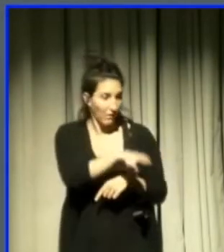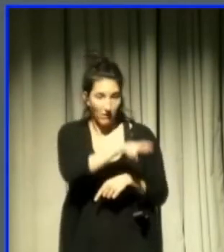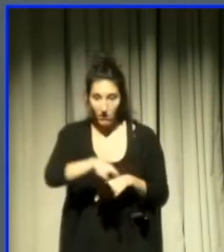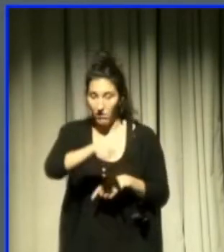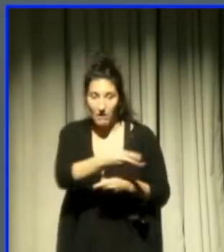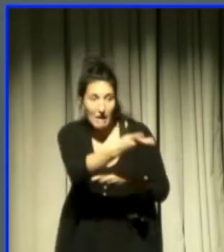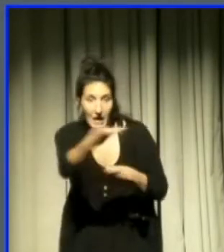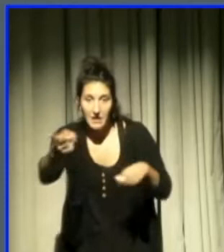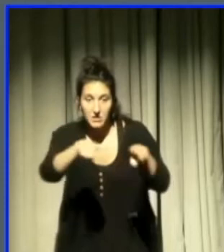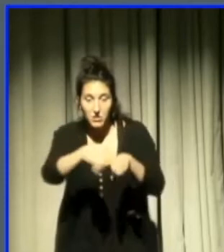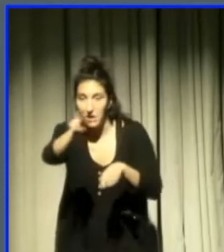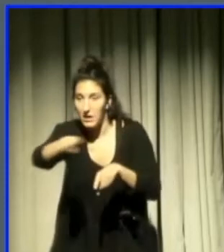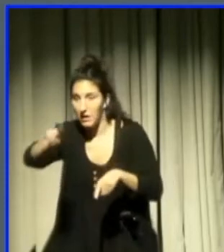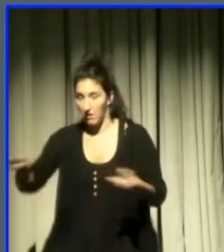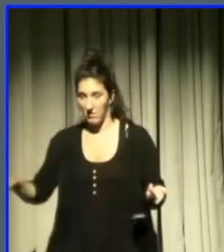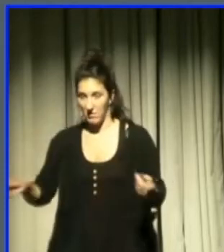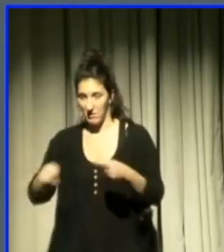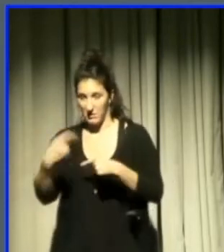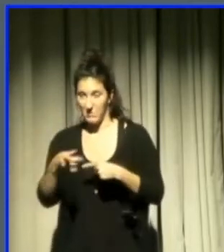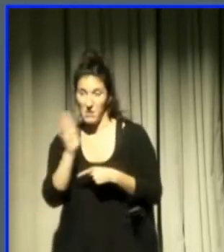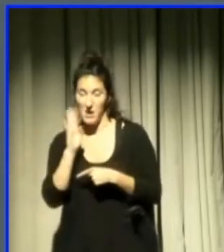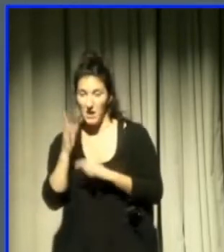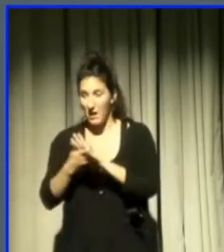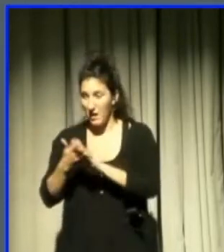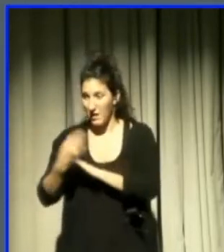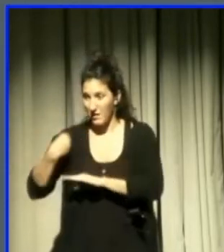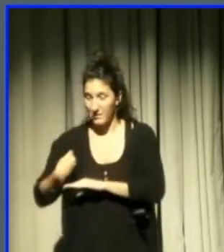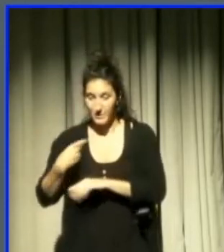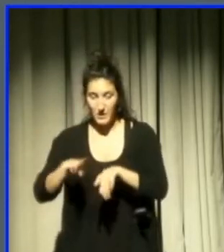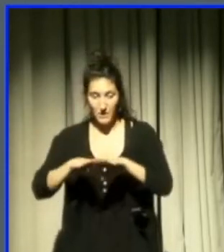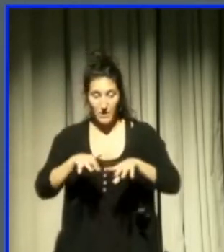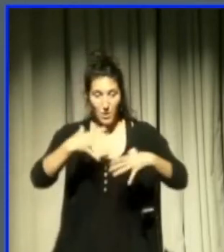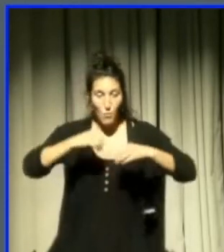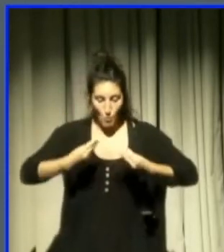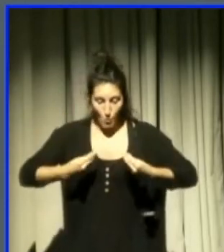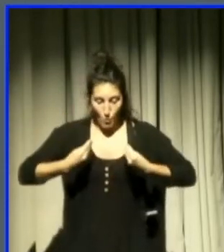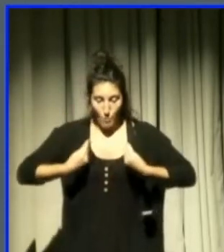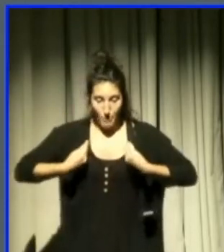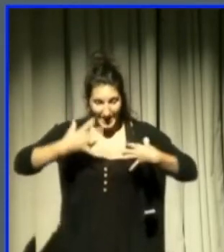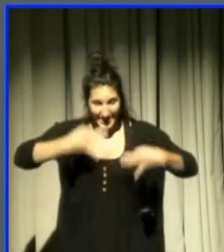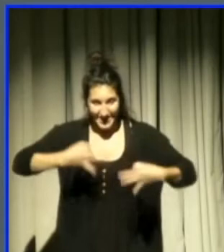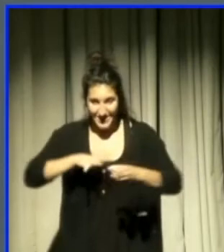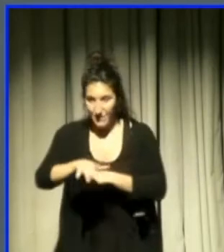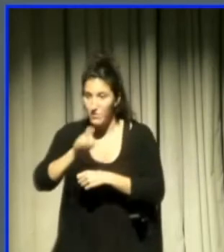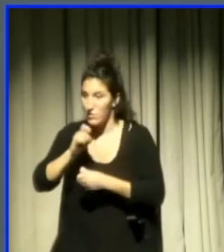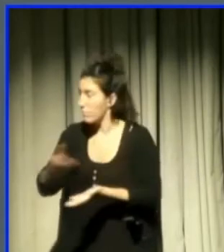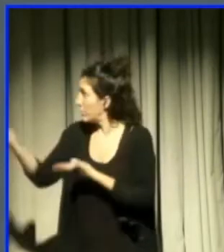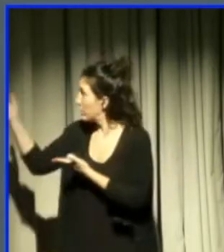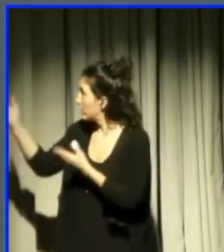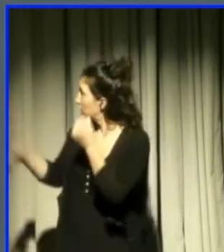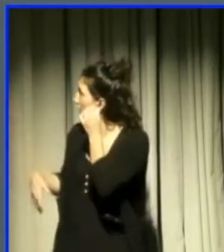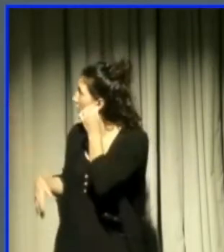was mentioning before, real world implications. Take a look at this one. So when you're doing, let's say,